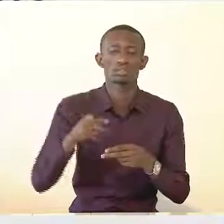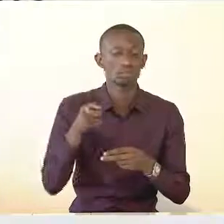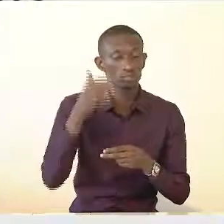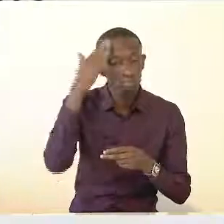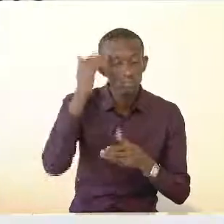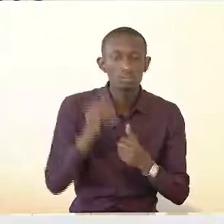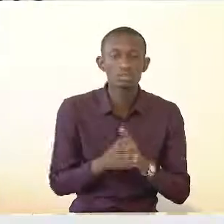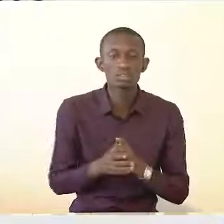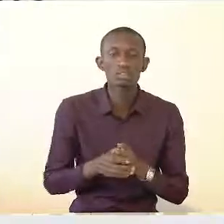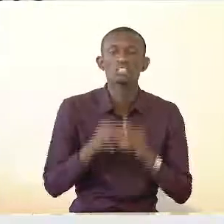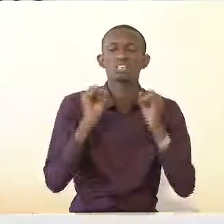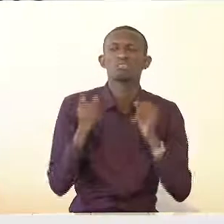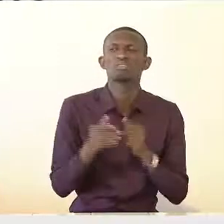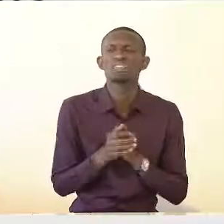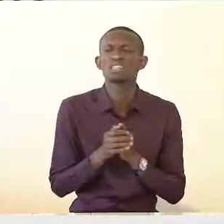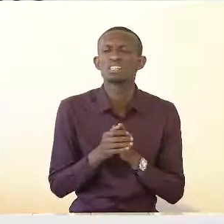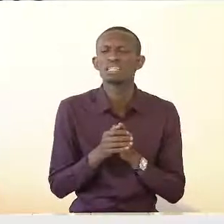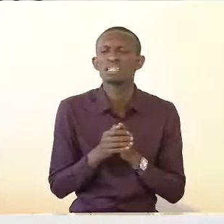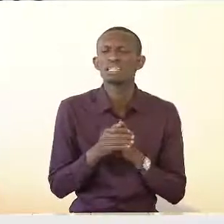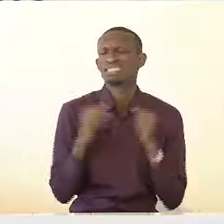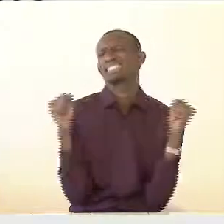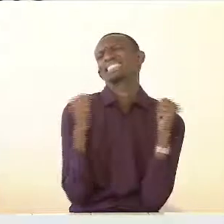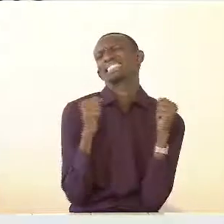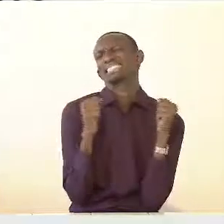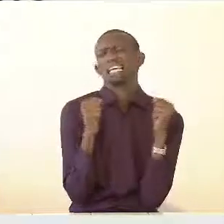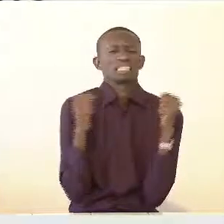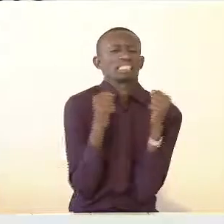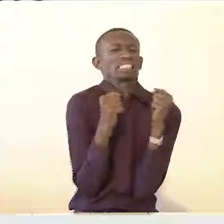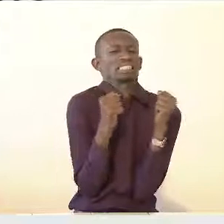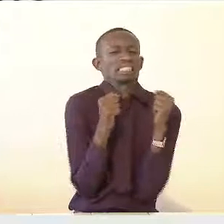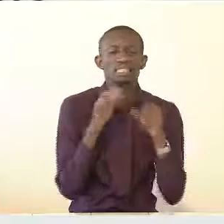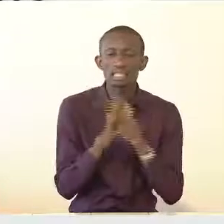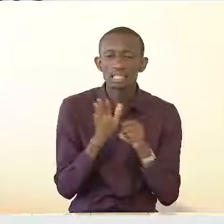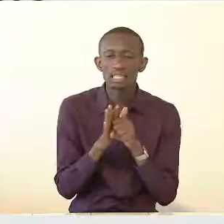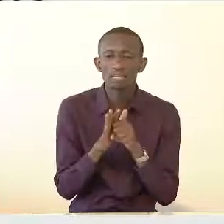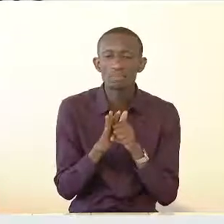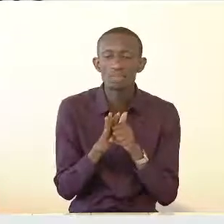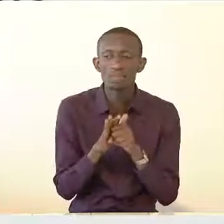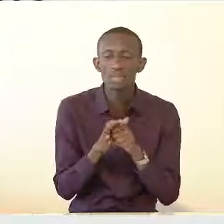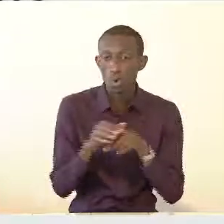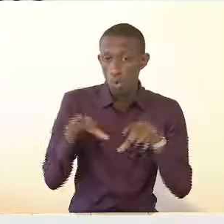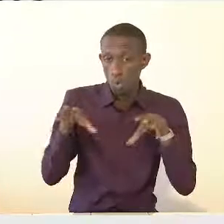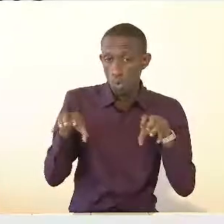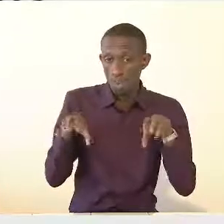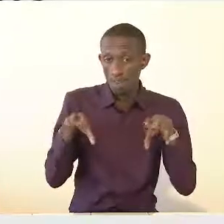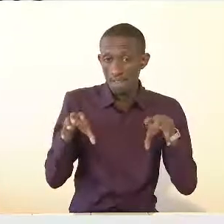is too cold, most of us will shiver. Once we are shivering, the bones beat one another in a process of generating heat. Once the